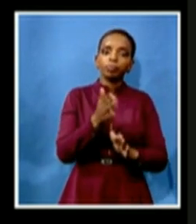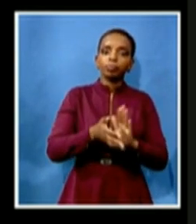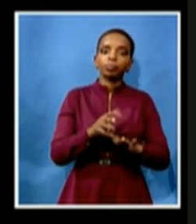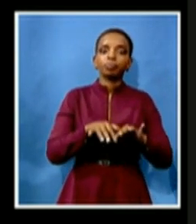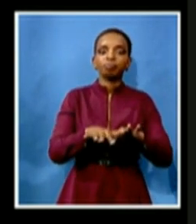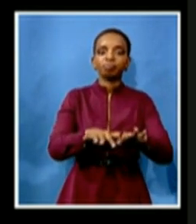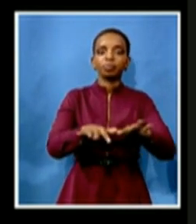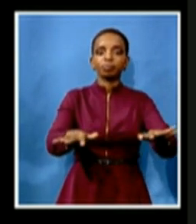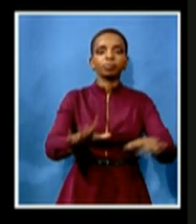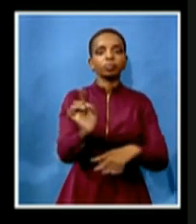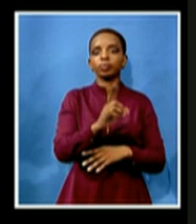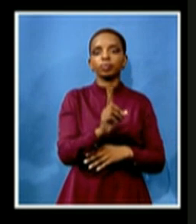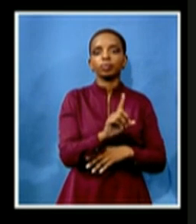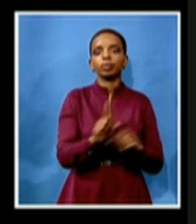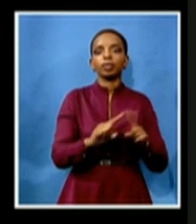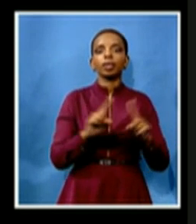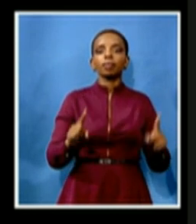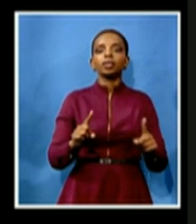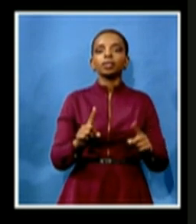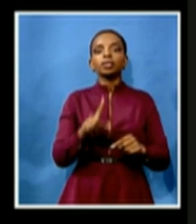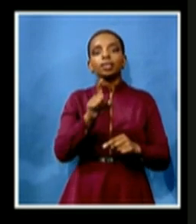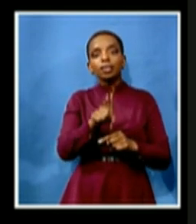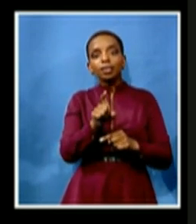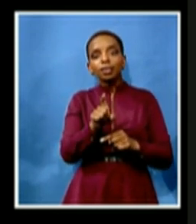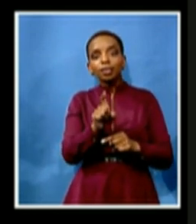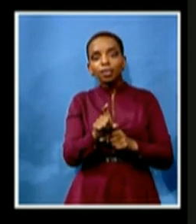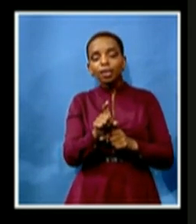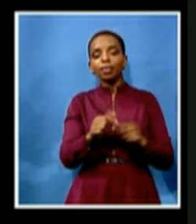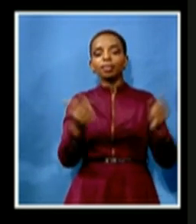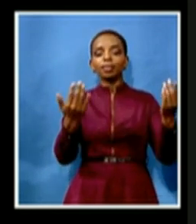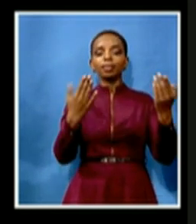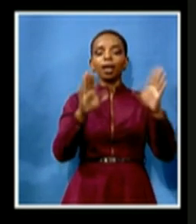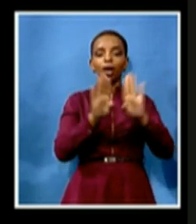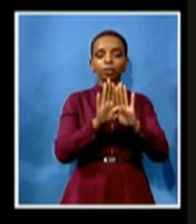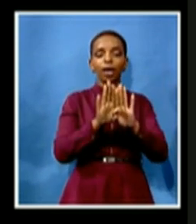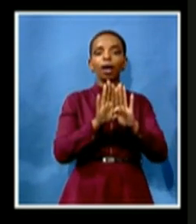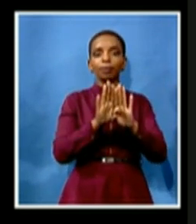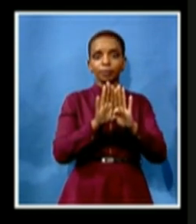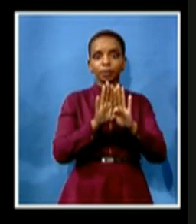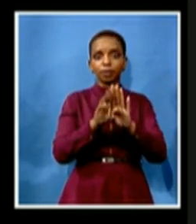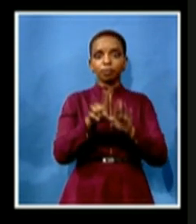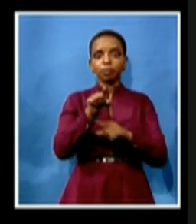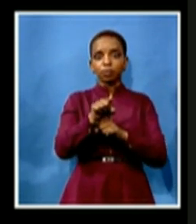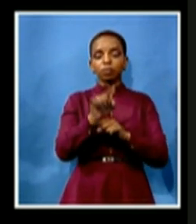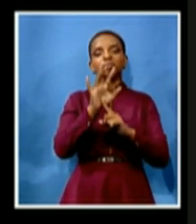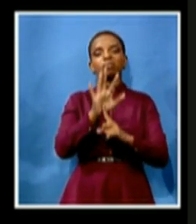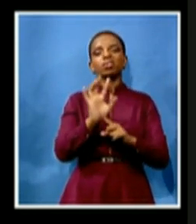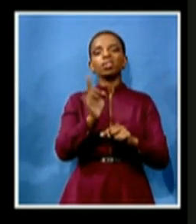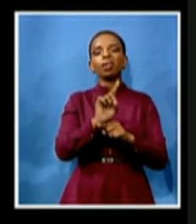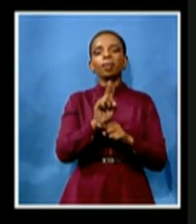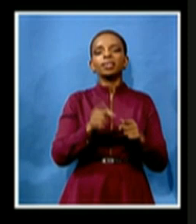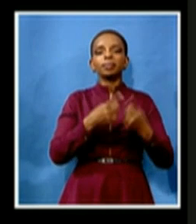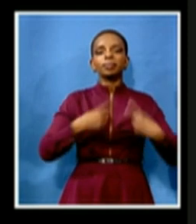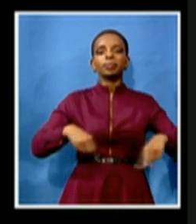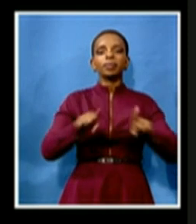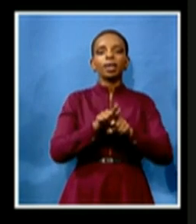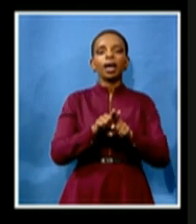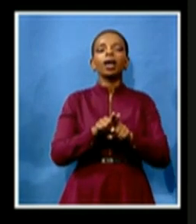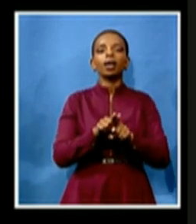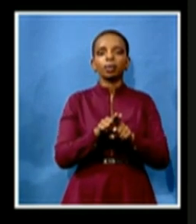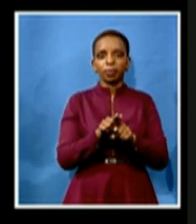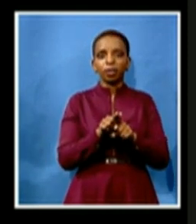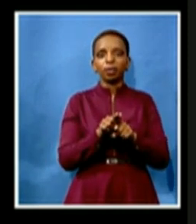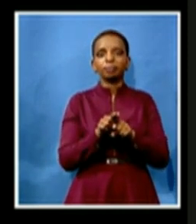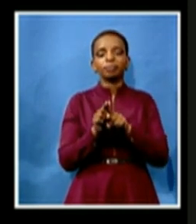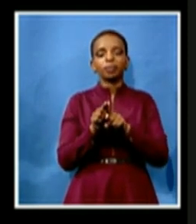of the lockdown it suggests that in fact our context is not the same as Italy, not the same as the UK, and